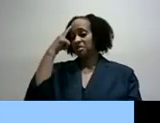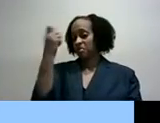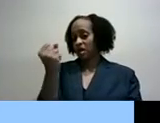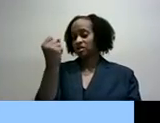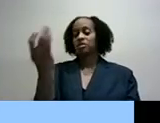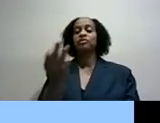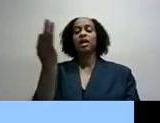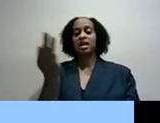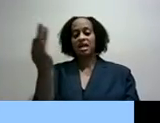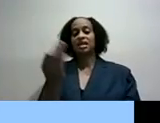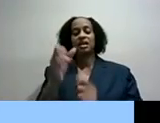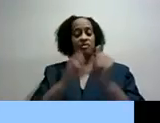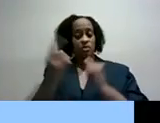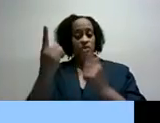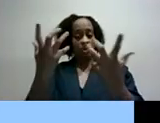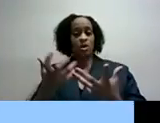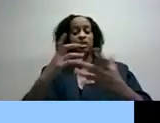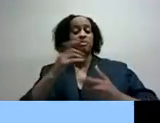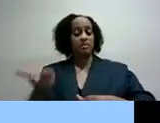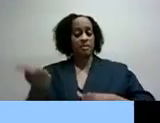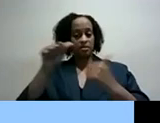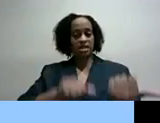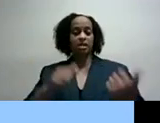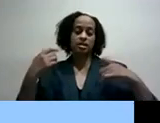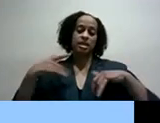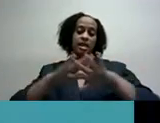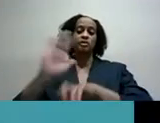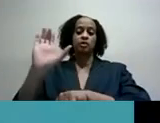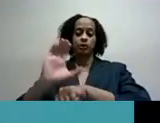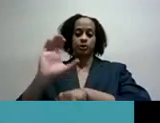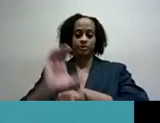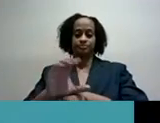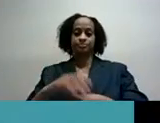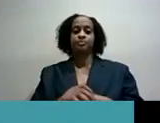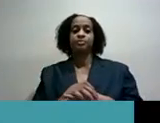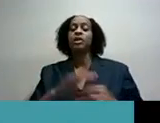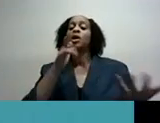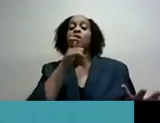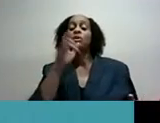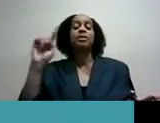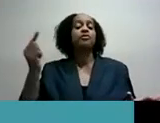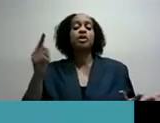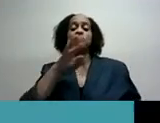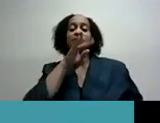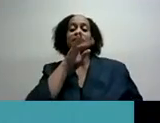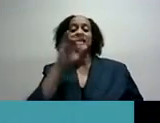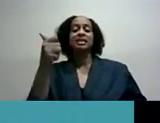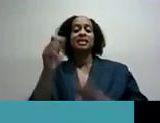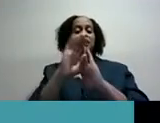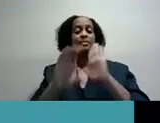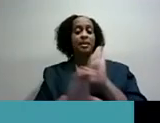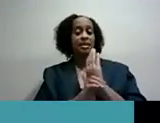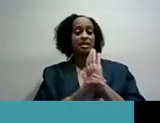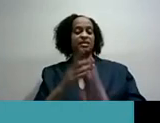Friday, everyone who wanted to be baptized gathered at the church. "Who will be the first to recite the Ten Commandments?"